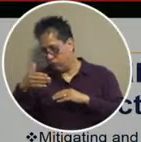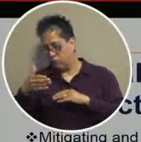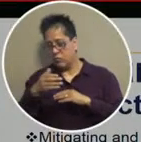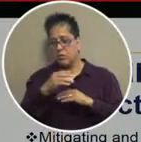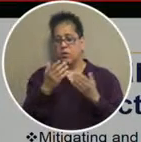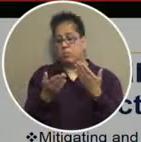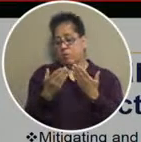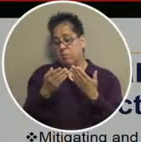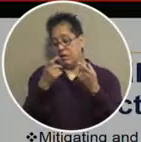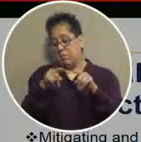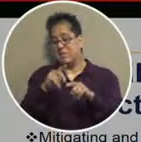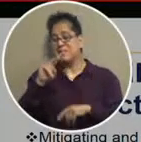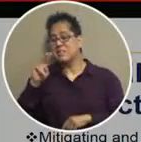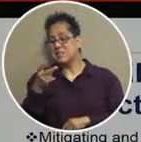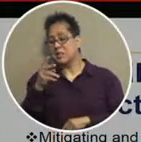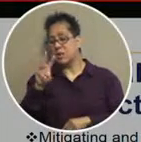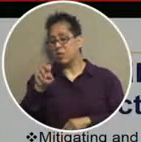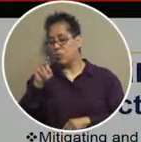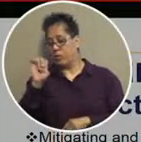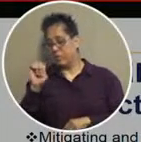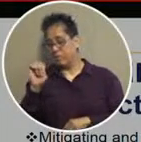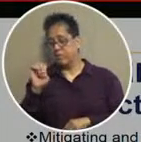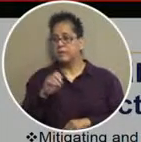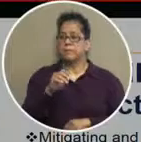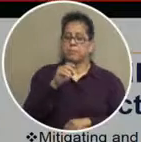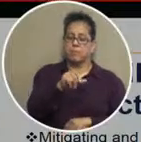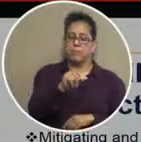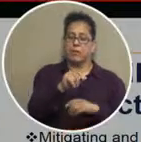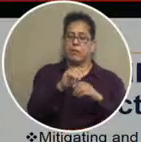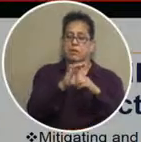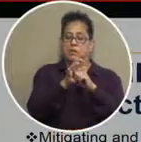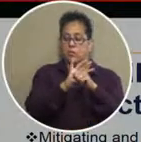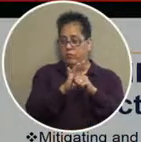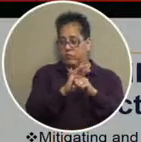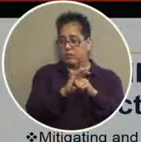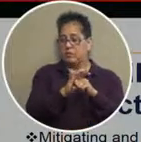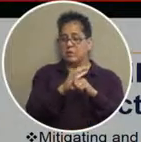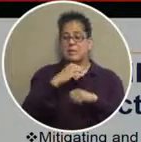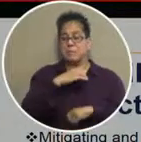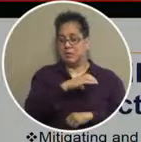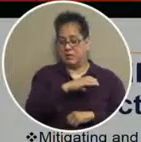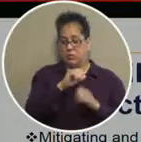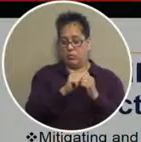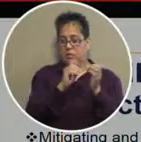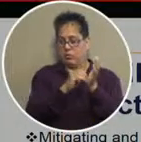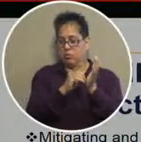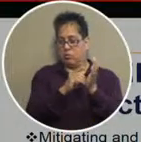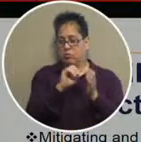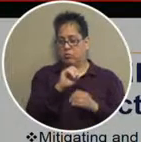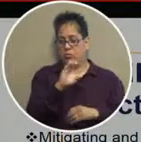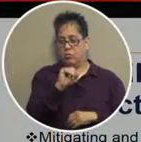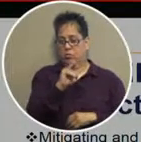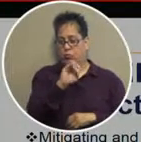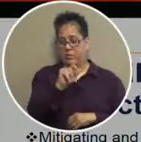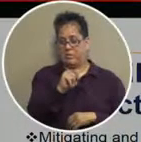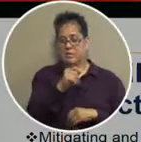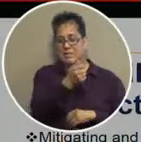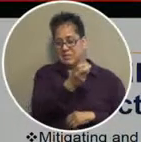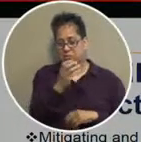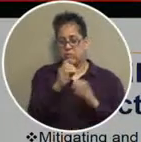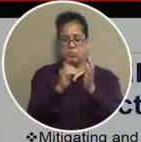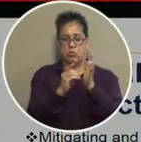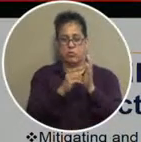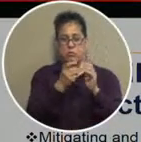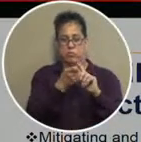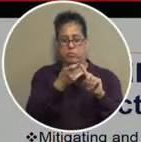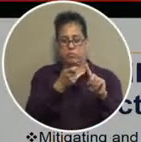second wave coming. The creation of the COVID Advisory Committee under Dr. Ocaranza That's going to bring medical professionals from around the community